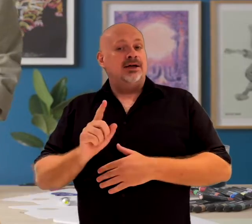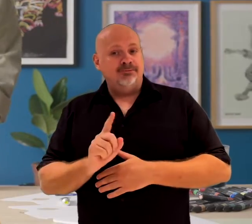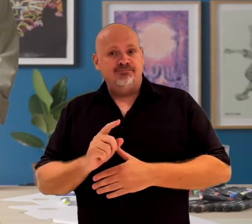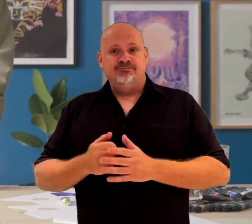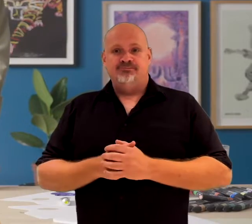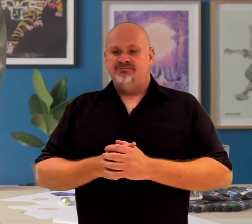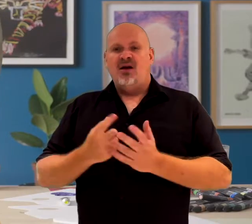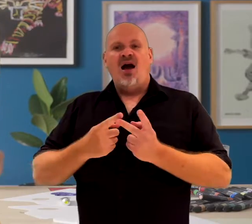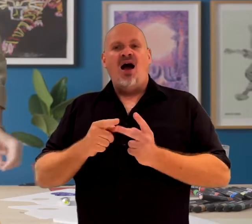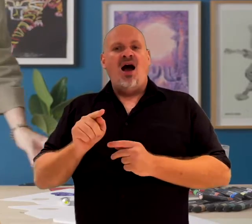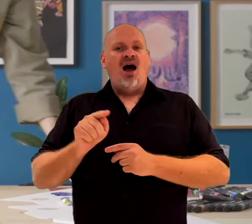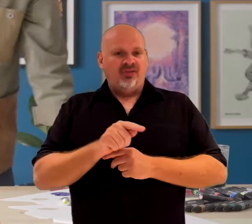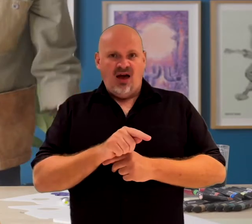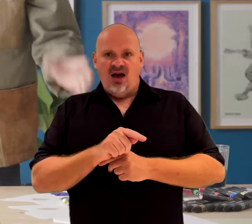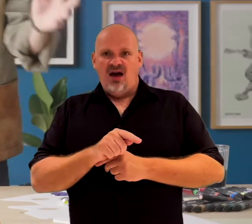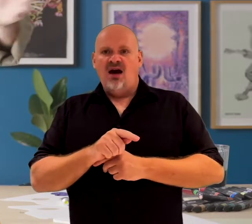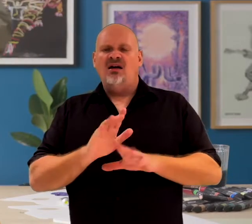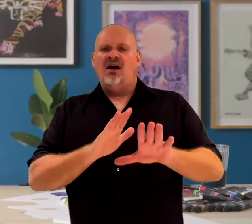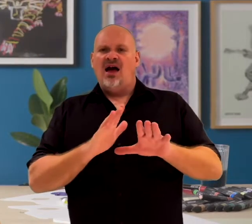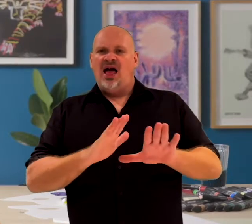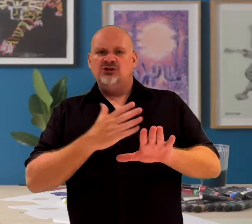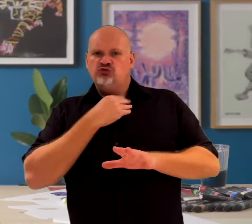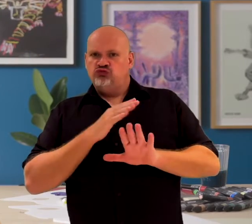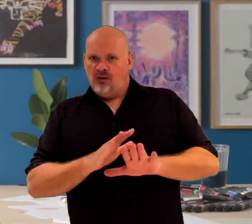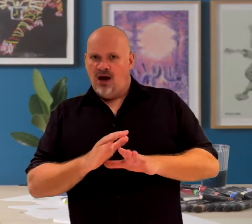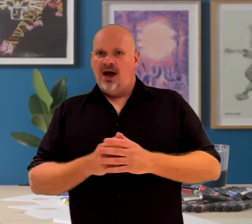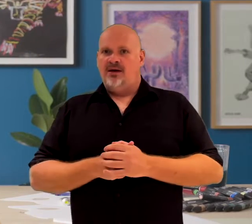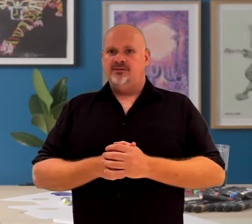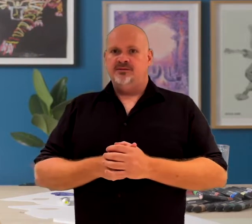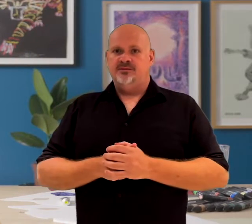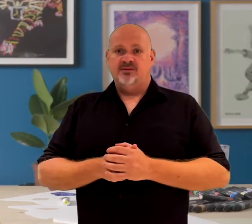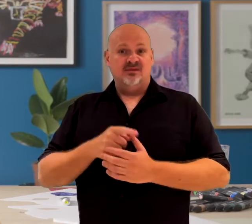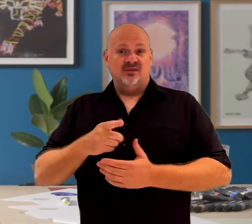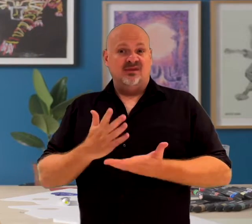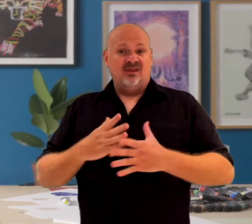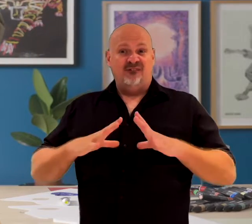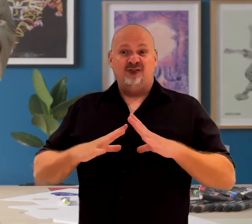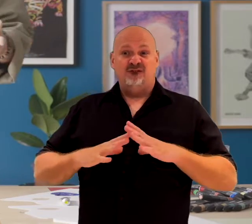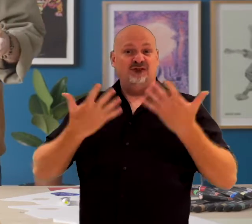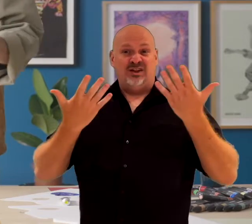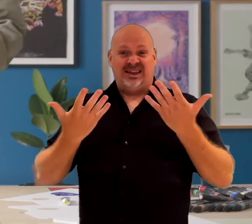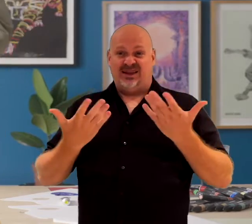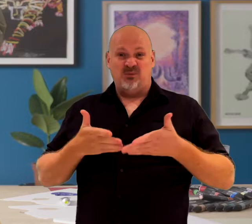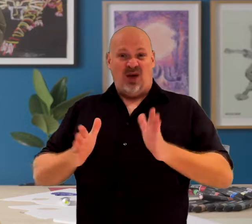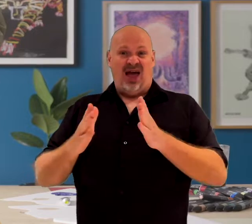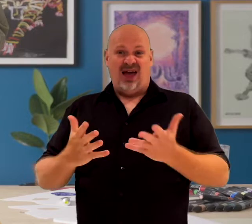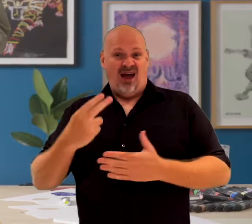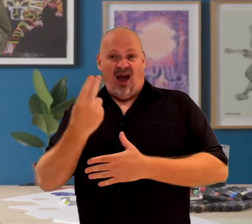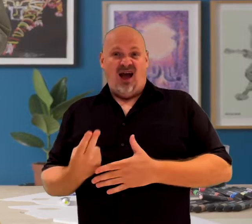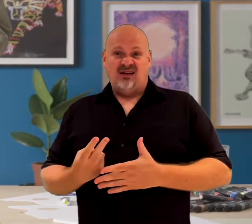dry, okay? And then this is a very free form of making art, so there's no rules, and